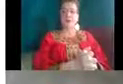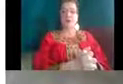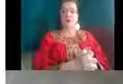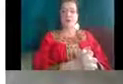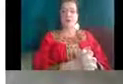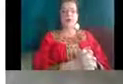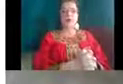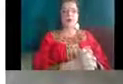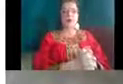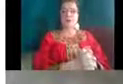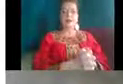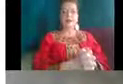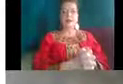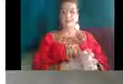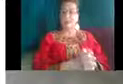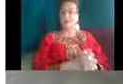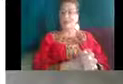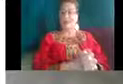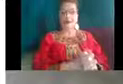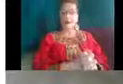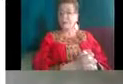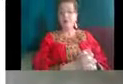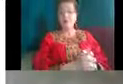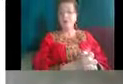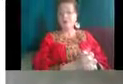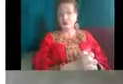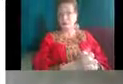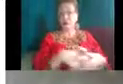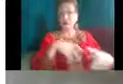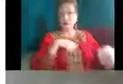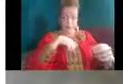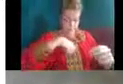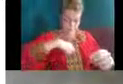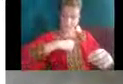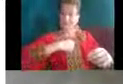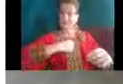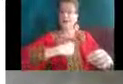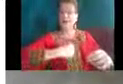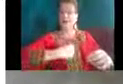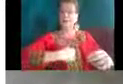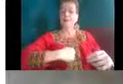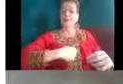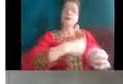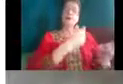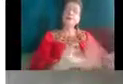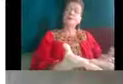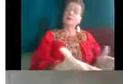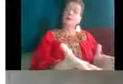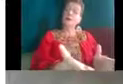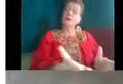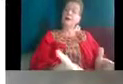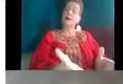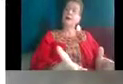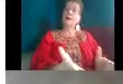so you know you've seen the i've fallen and can't get up everyone has seen those commercials and you have to press the lanyard well this